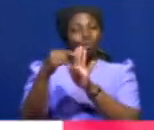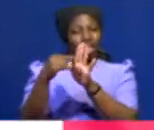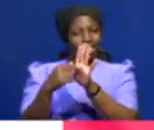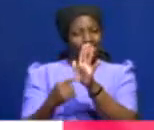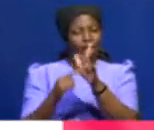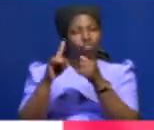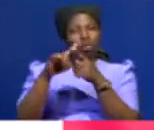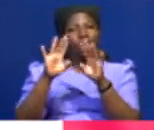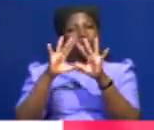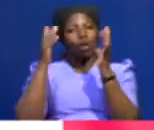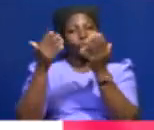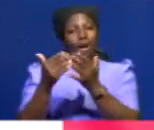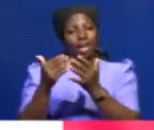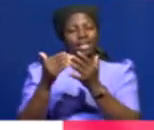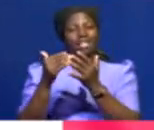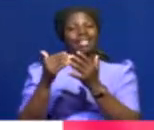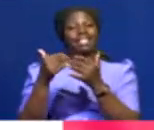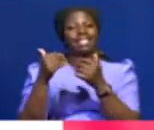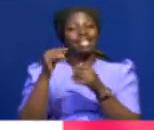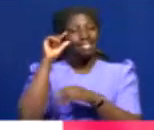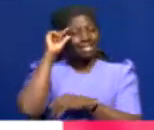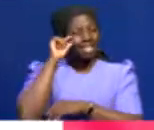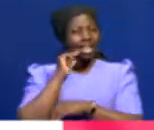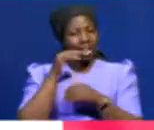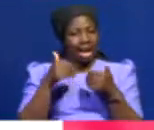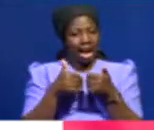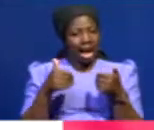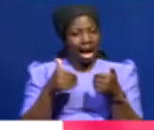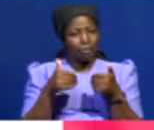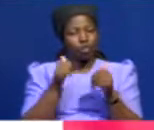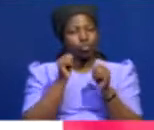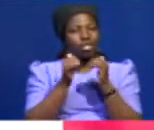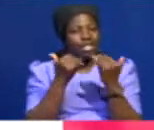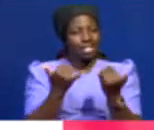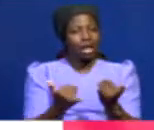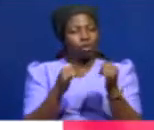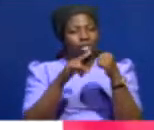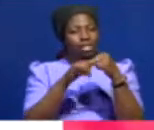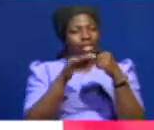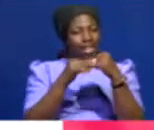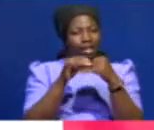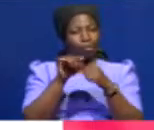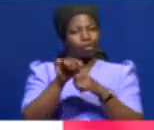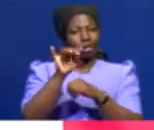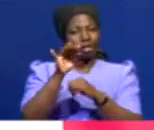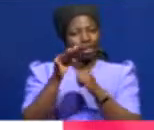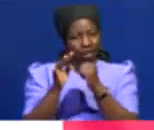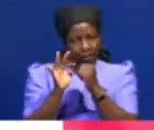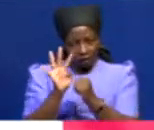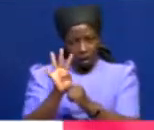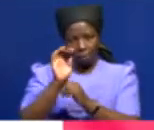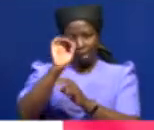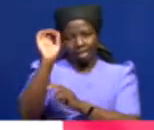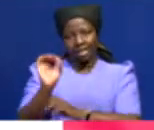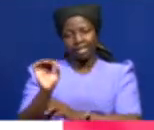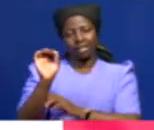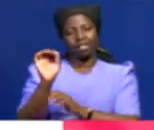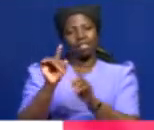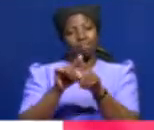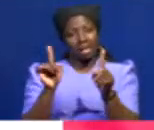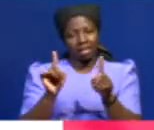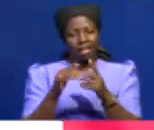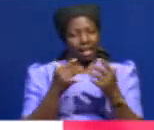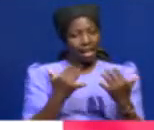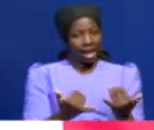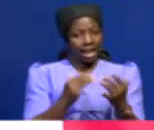global gender gap score, which now stands at 68.4%. Although the